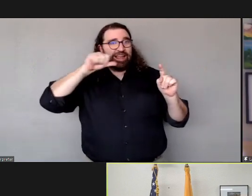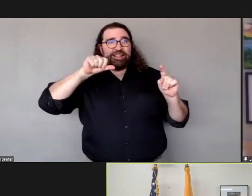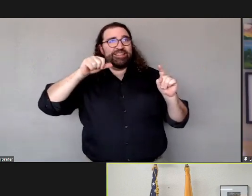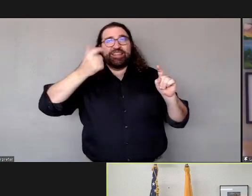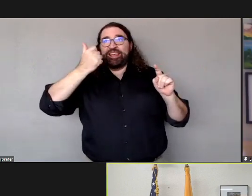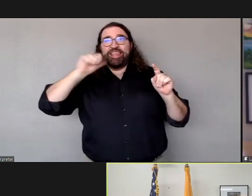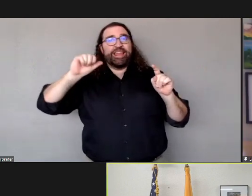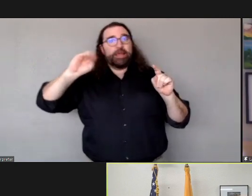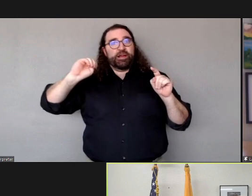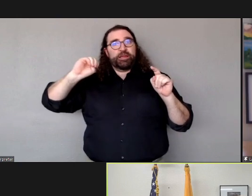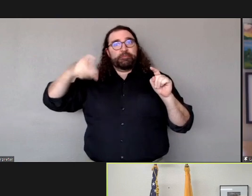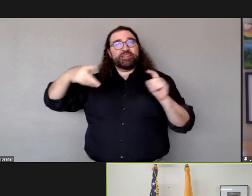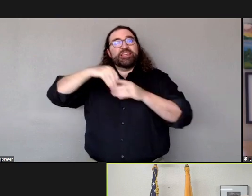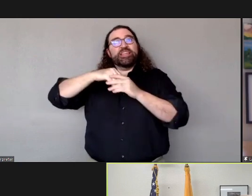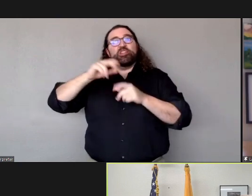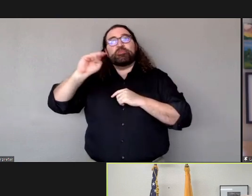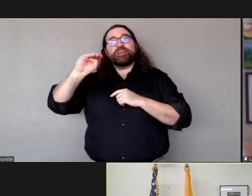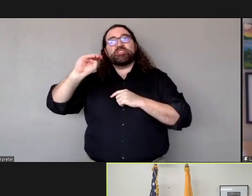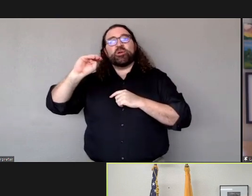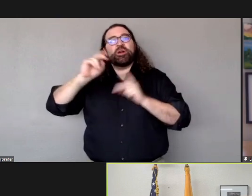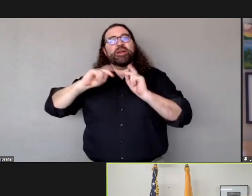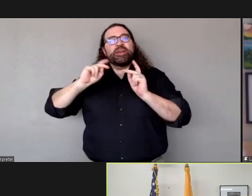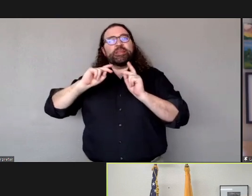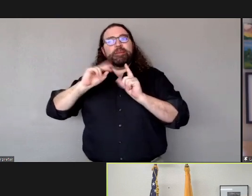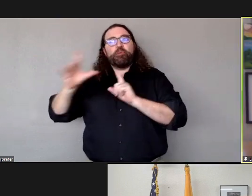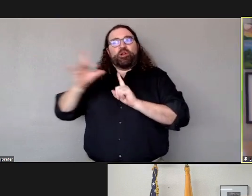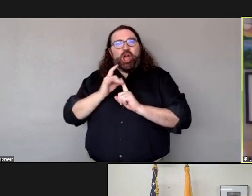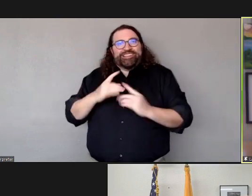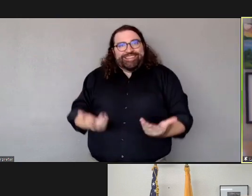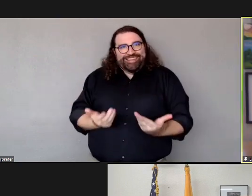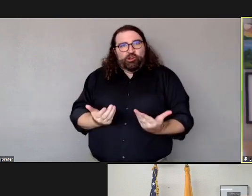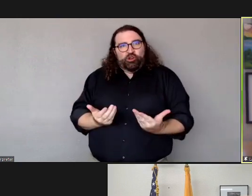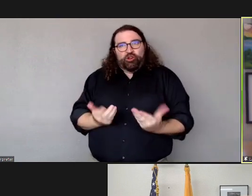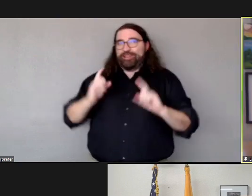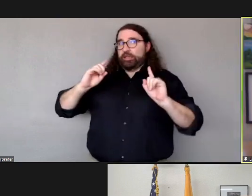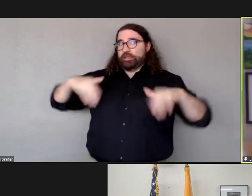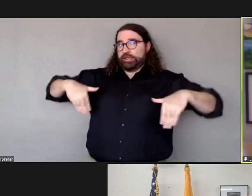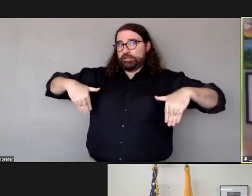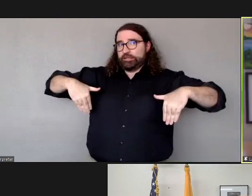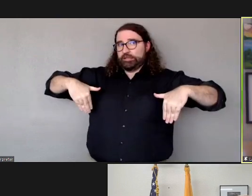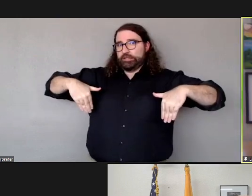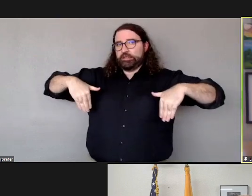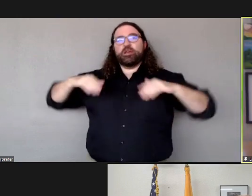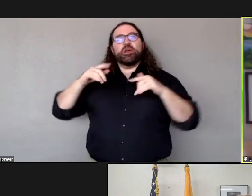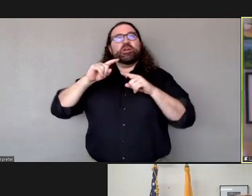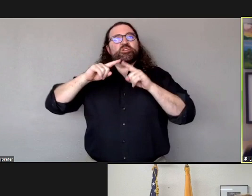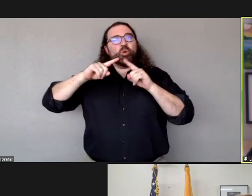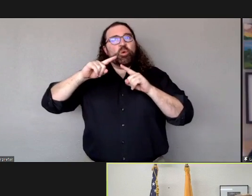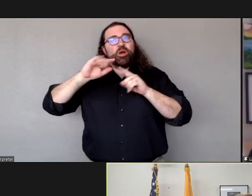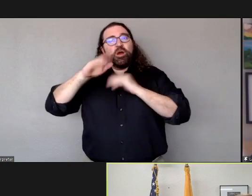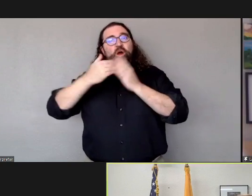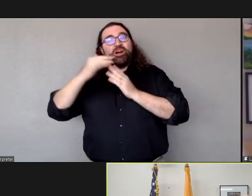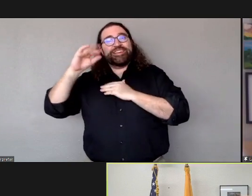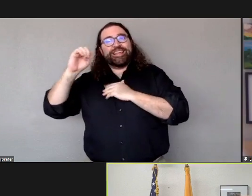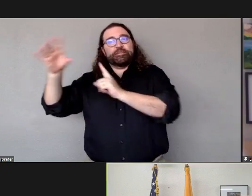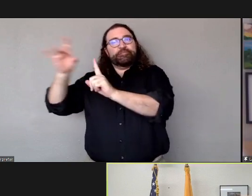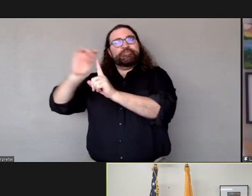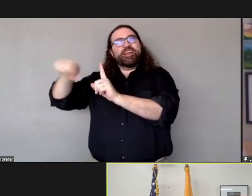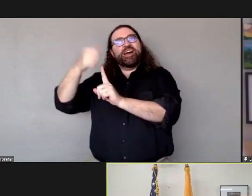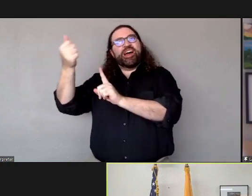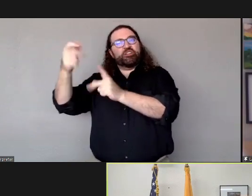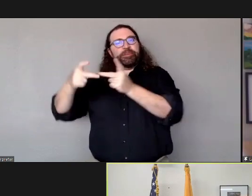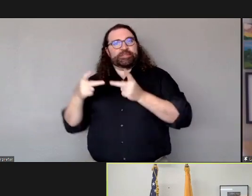monkeypox in New Mexico that people acquired in New Mexico. That's a good just point. yet. So that will likely happen, but